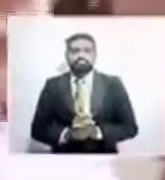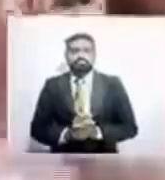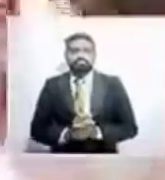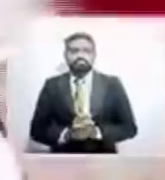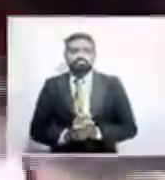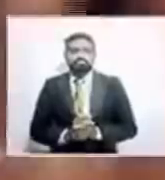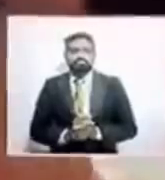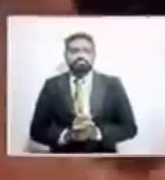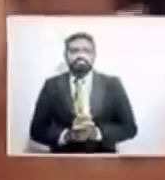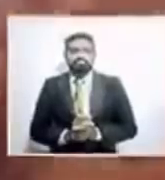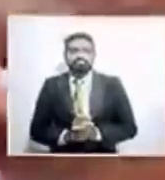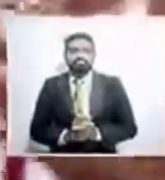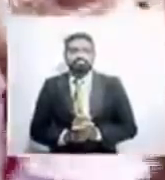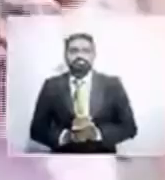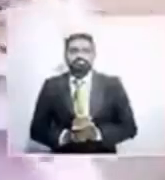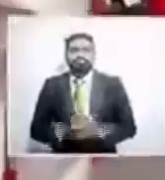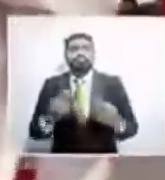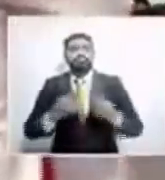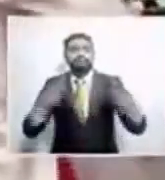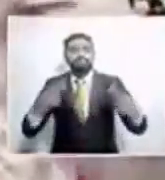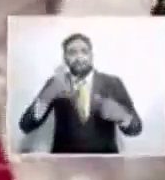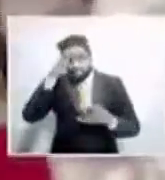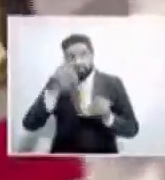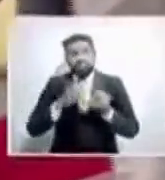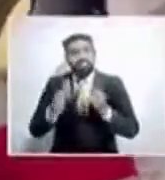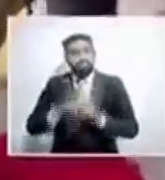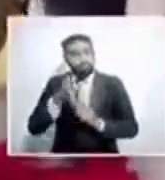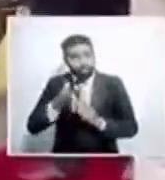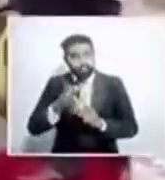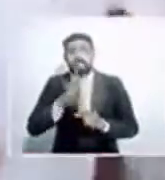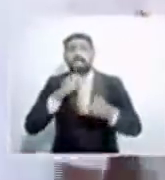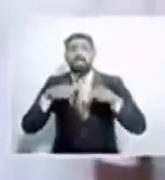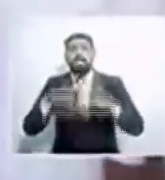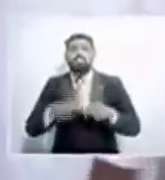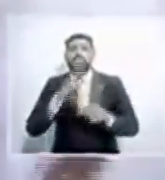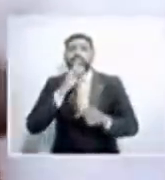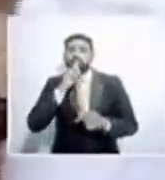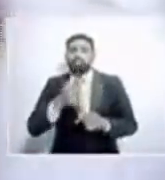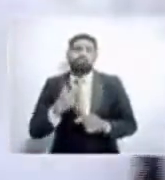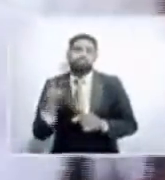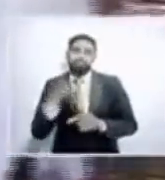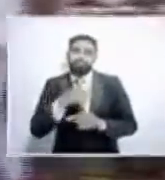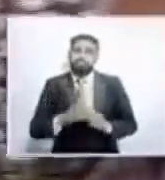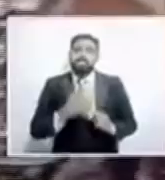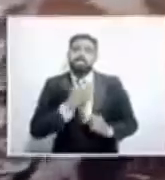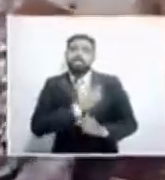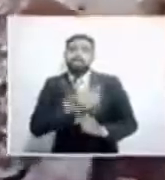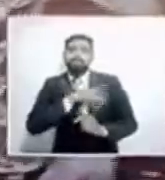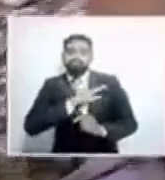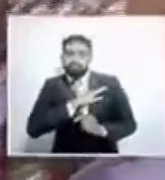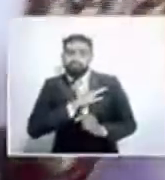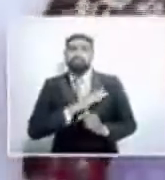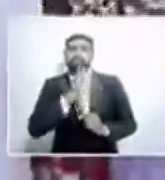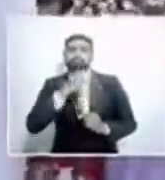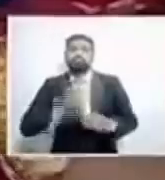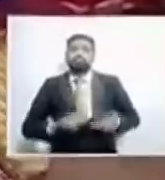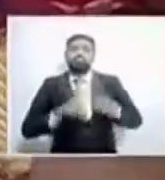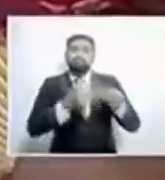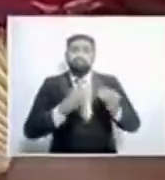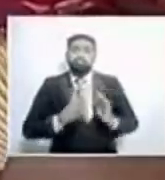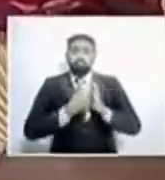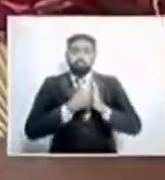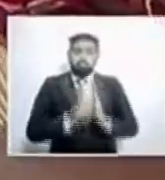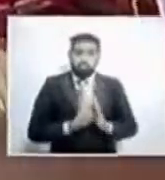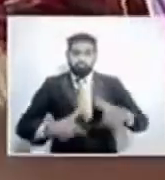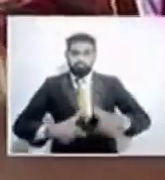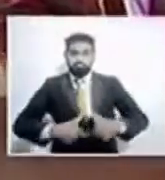Opposition leader Sajit Premadasa was bestowed the Sasana Kirti Deshabhimani Sri Lanka Janaraja honorary title today. He was bestowed the